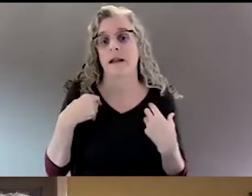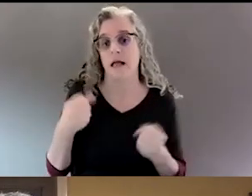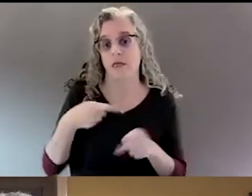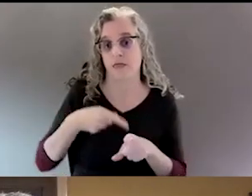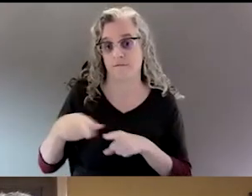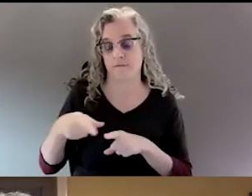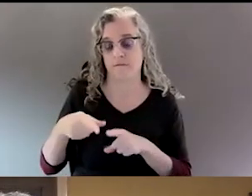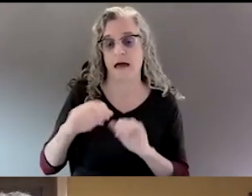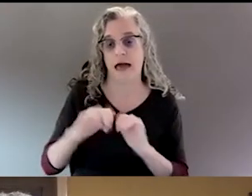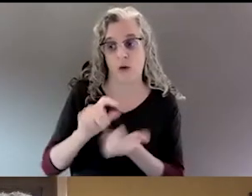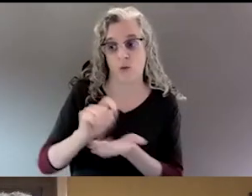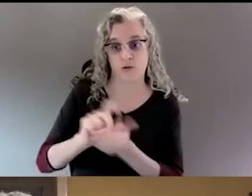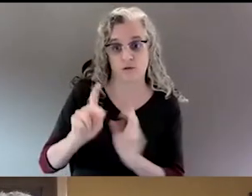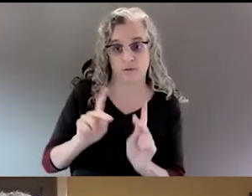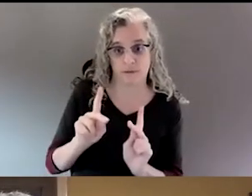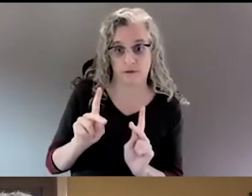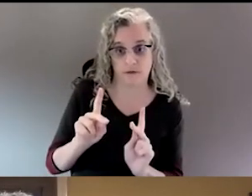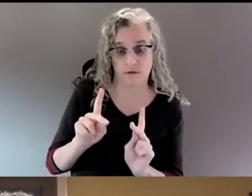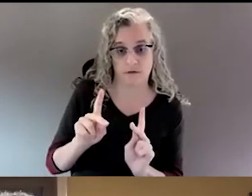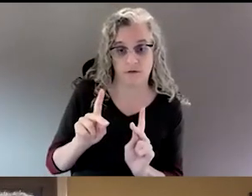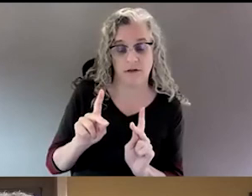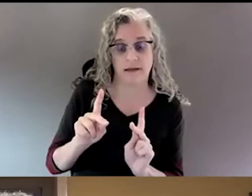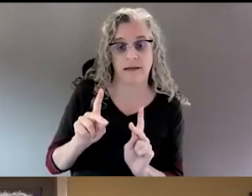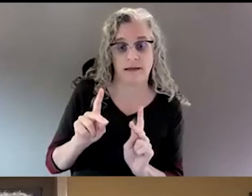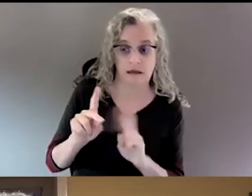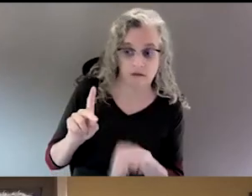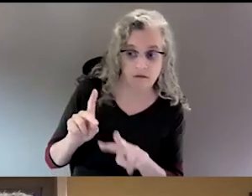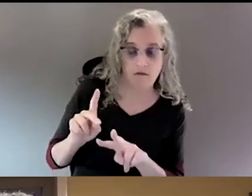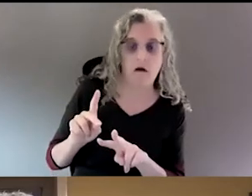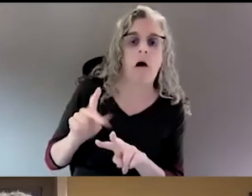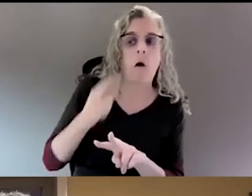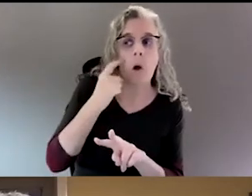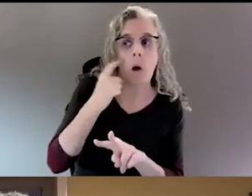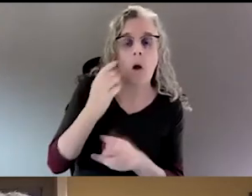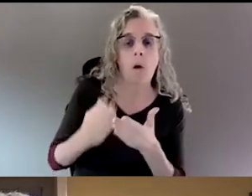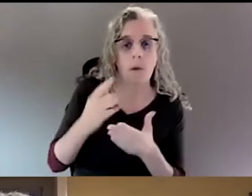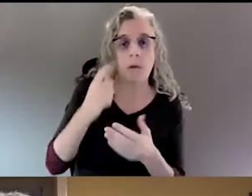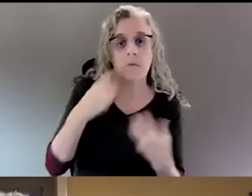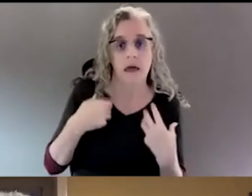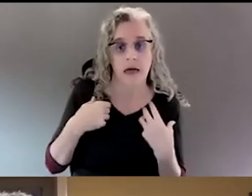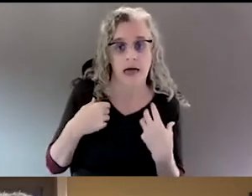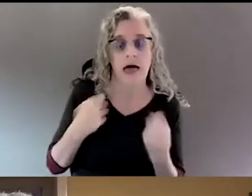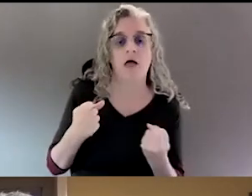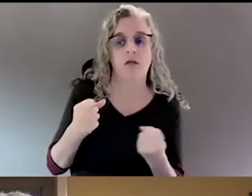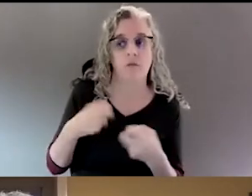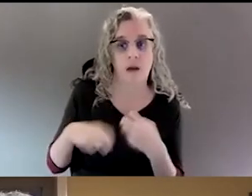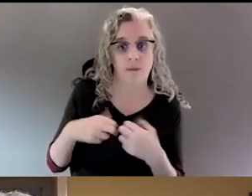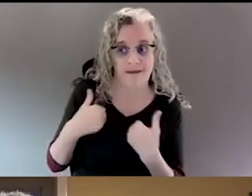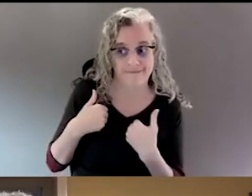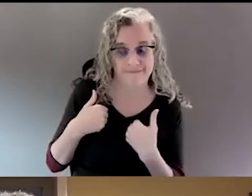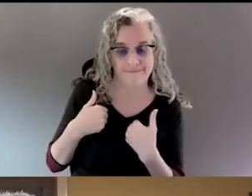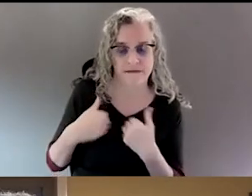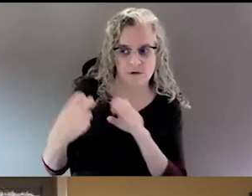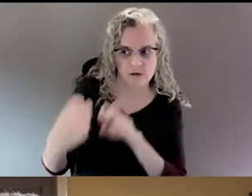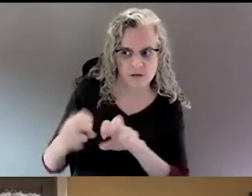is if you're suspected of having a mental health condition, you get a diagnosis and then you get a